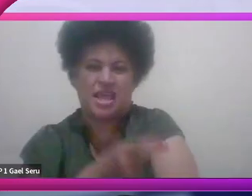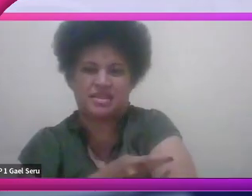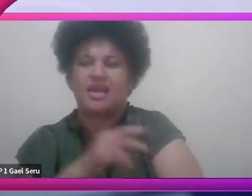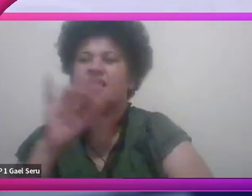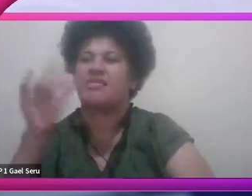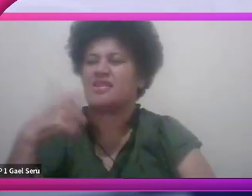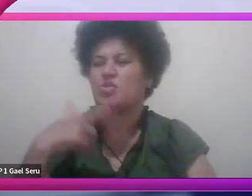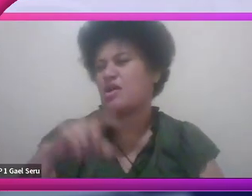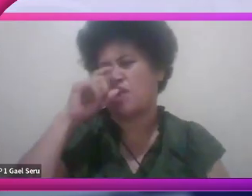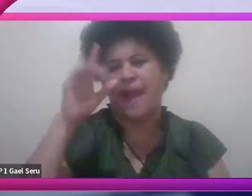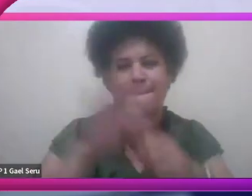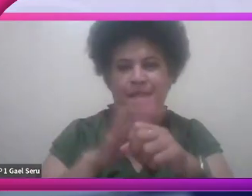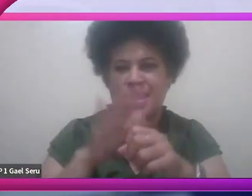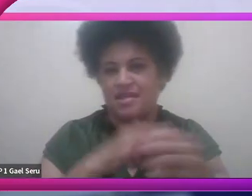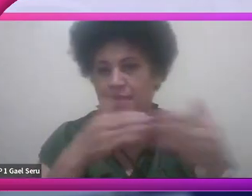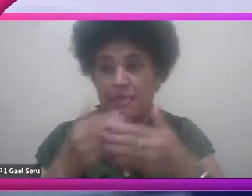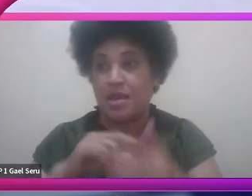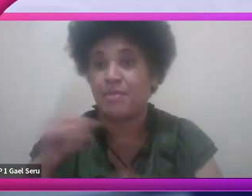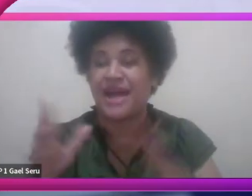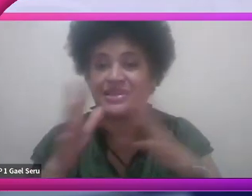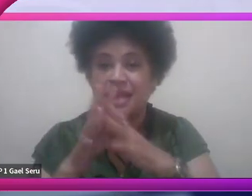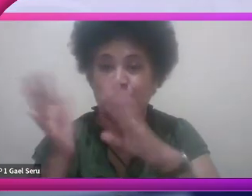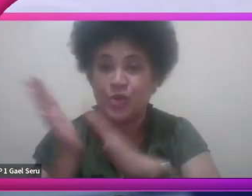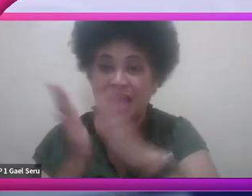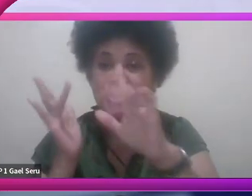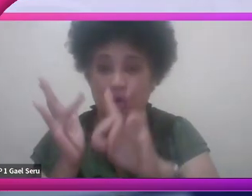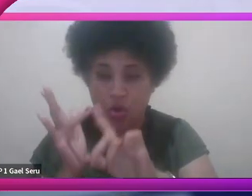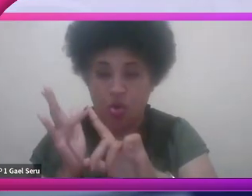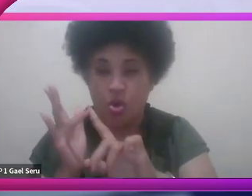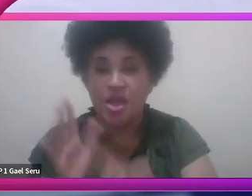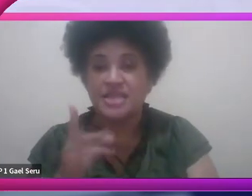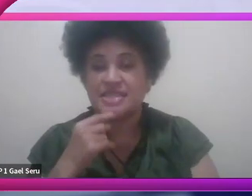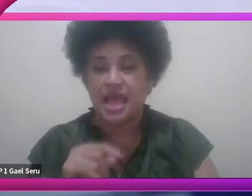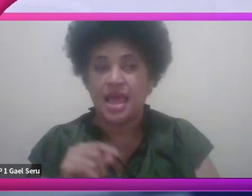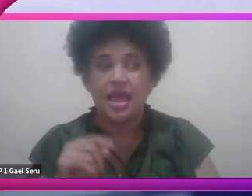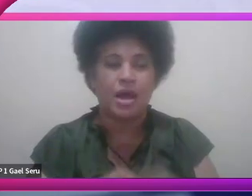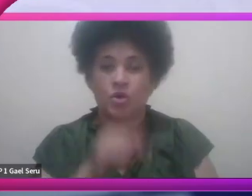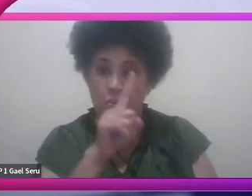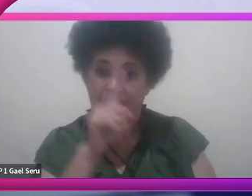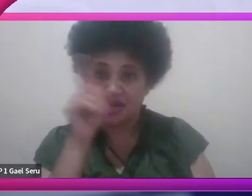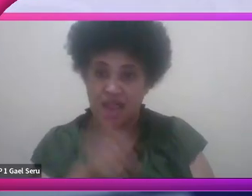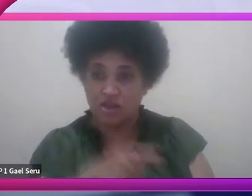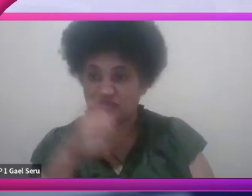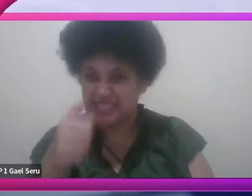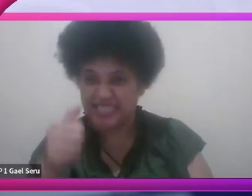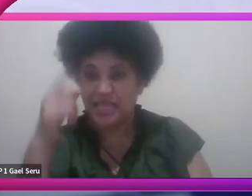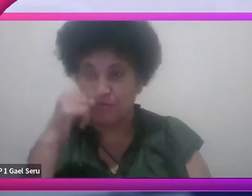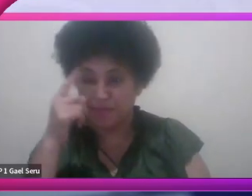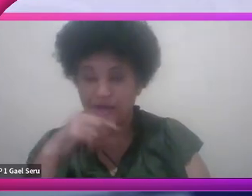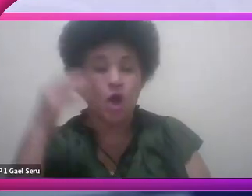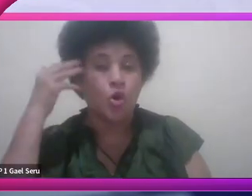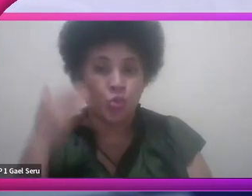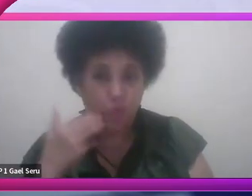about Pacific. WHO have estimated that 1 every 6 people, women in reproductive health